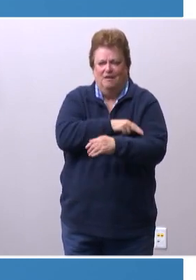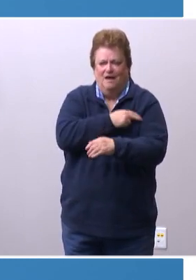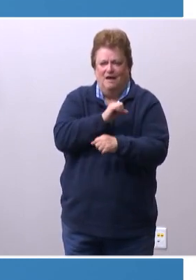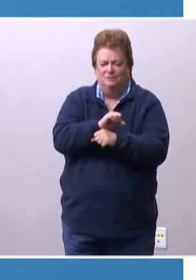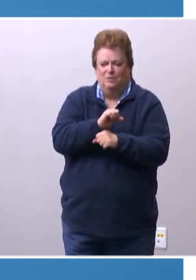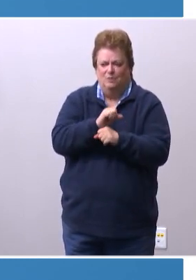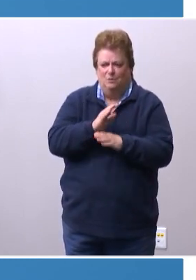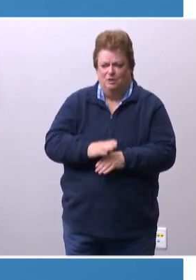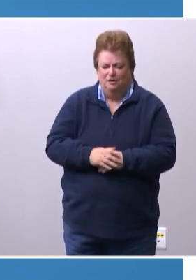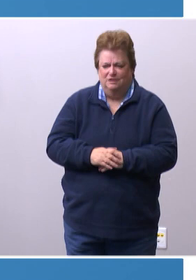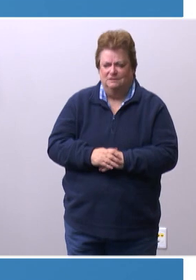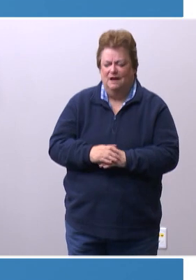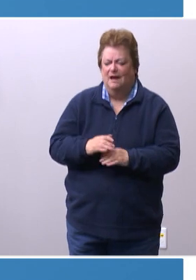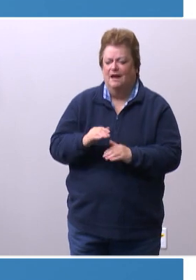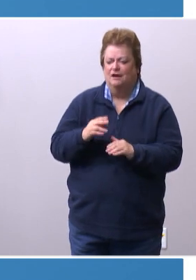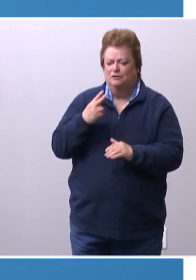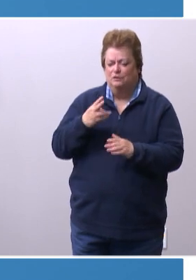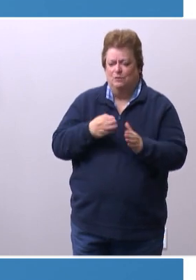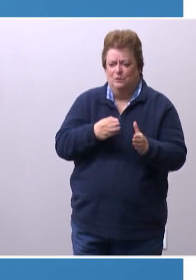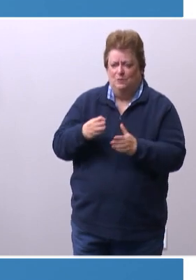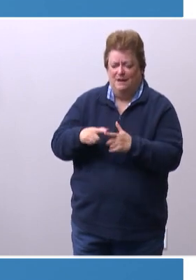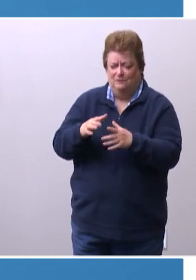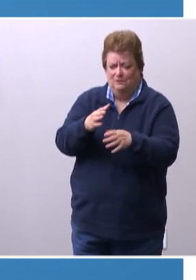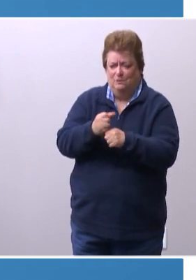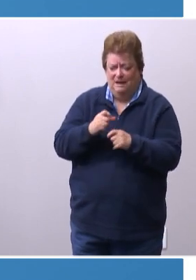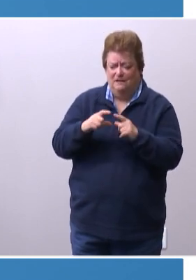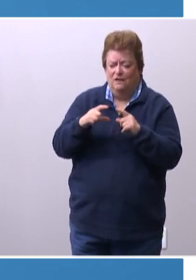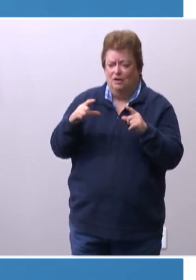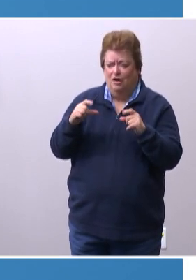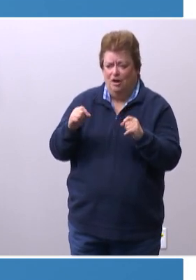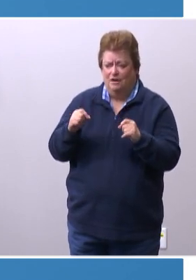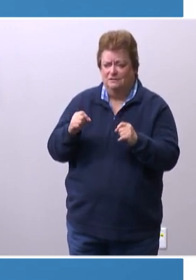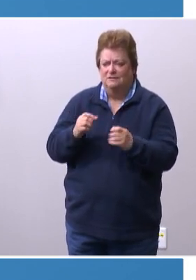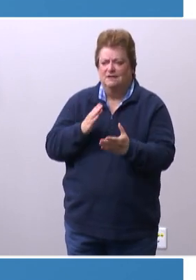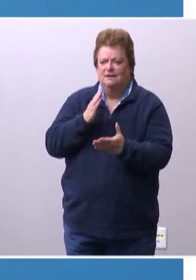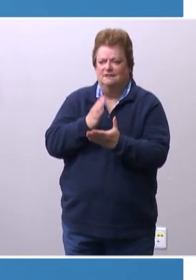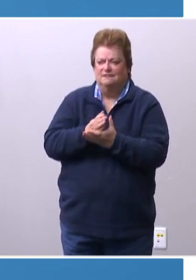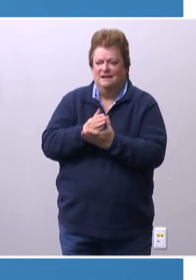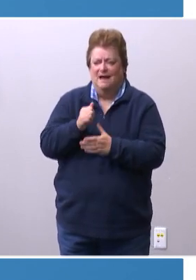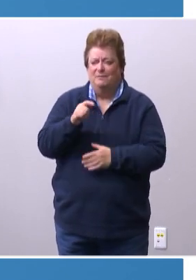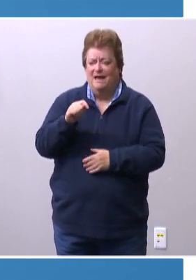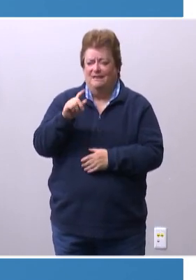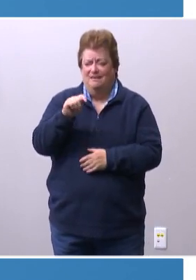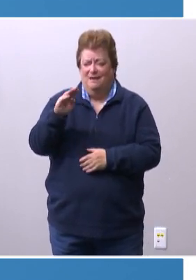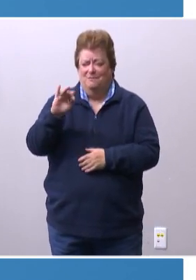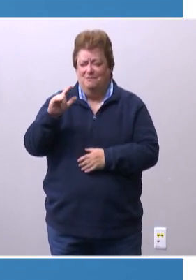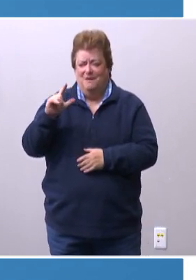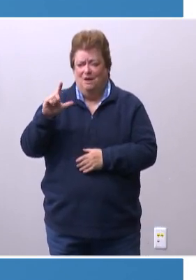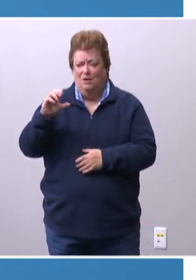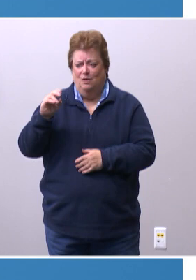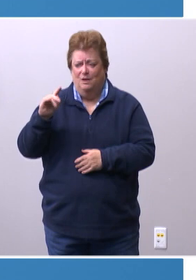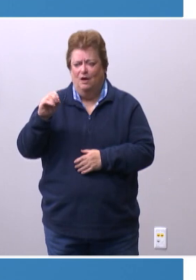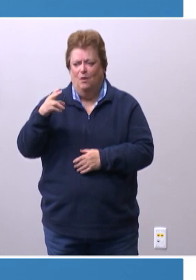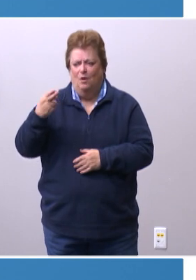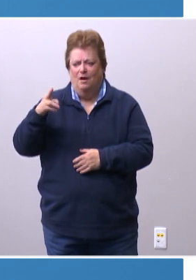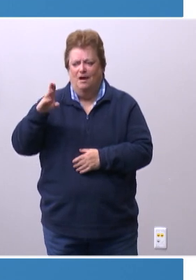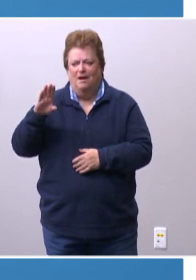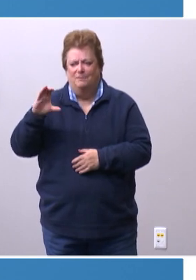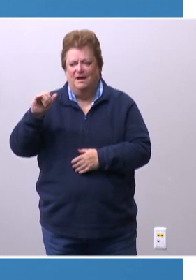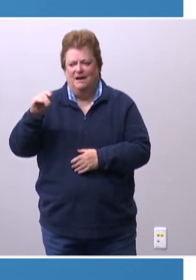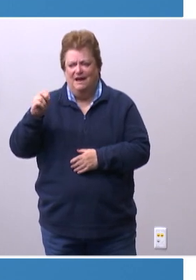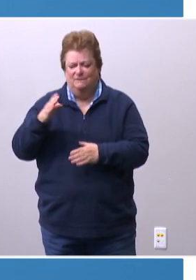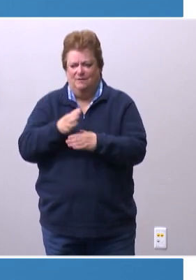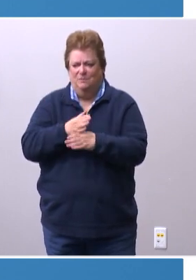to get and send thank you postcards. One is to stop by any of the mill locations or the Hub Cafe between